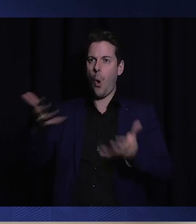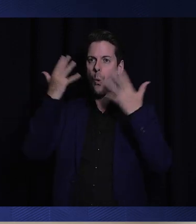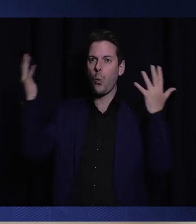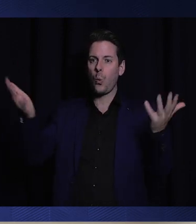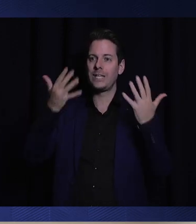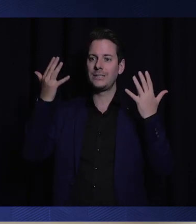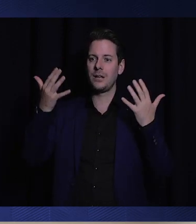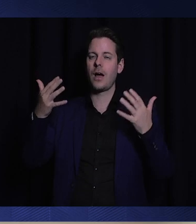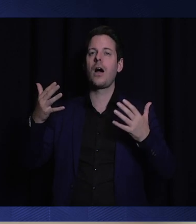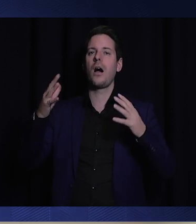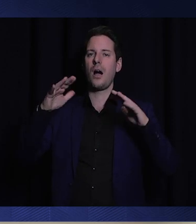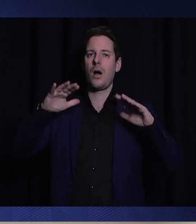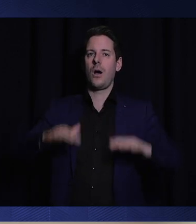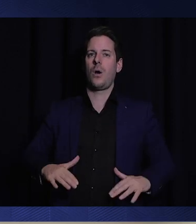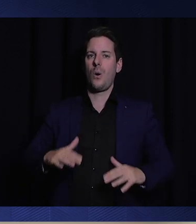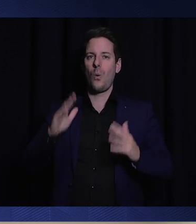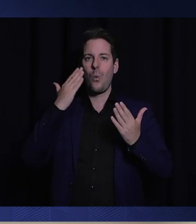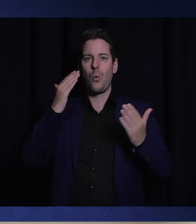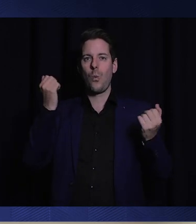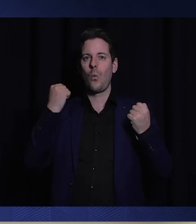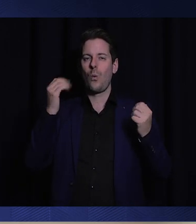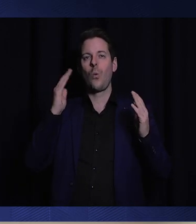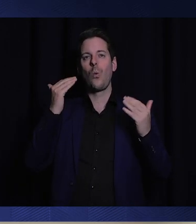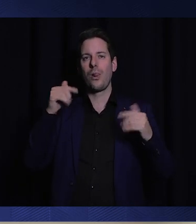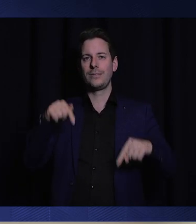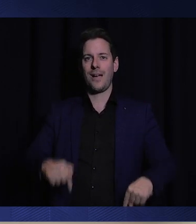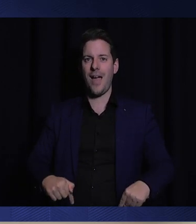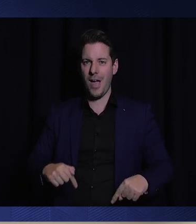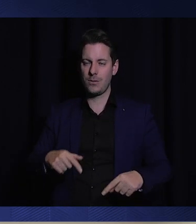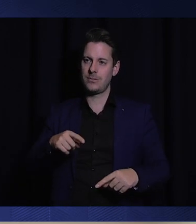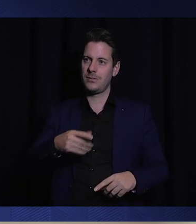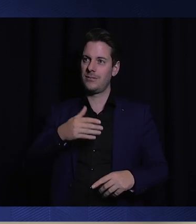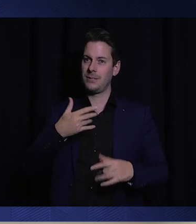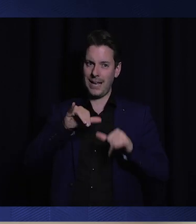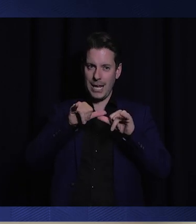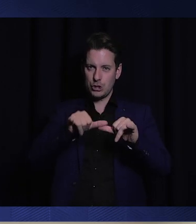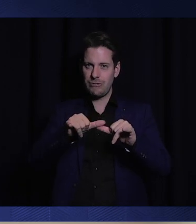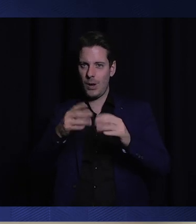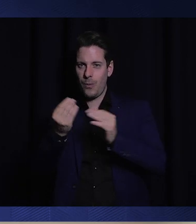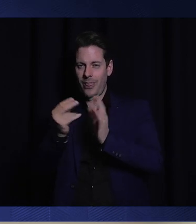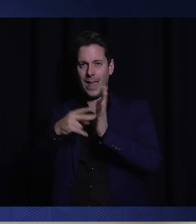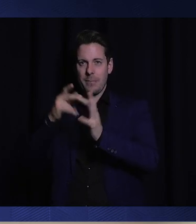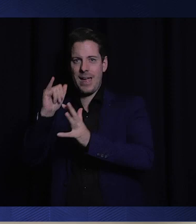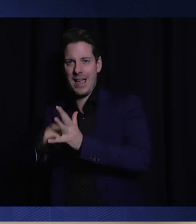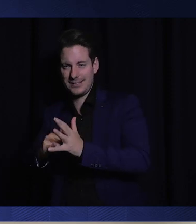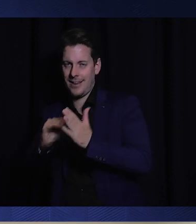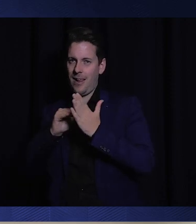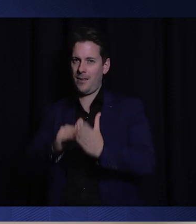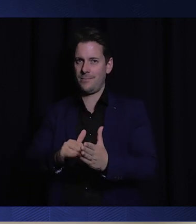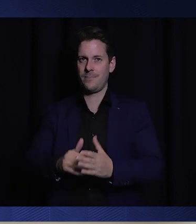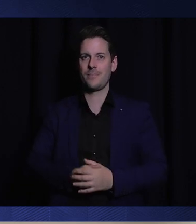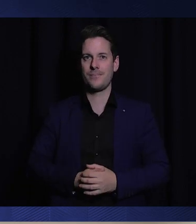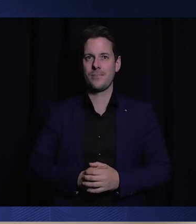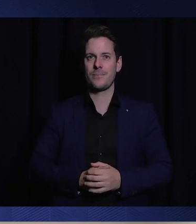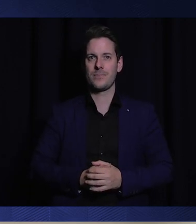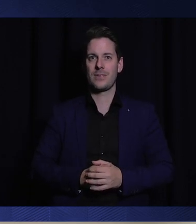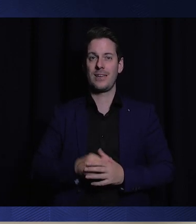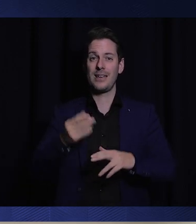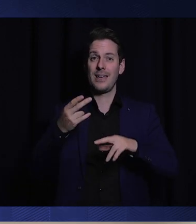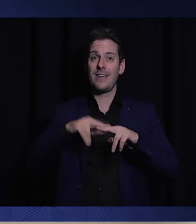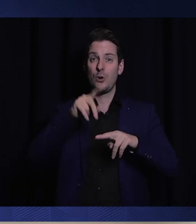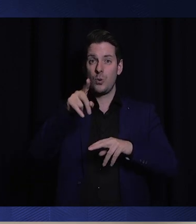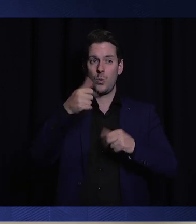the organizations. But if that land belongs to the private sector, this is where the stakeholder engagement